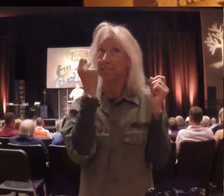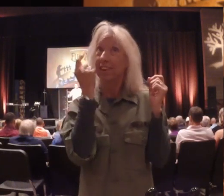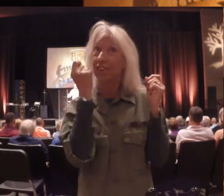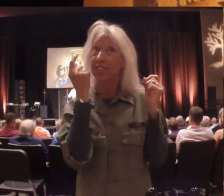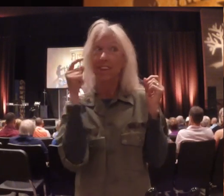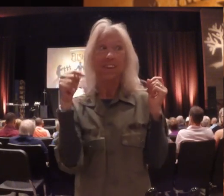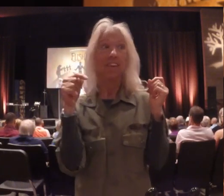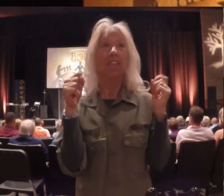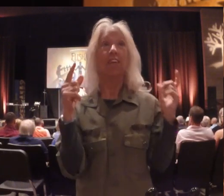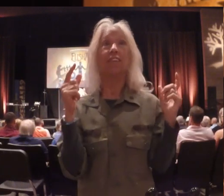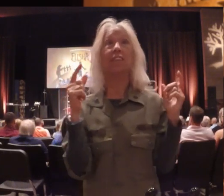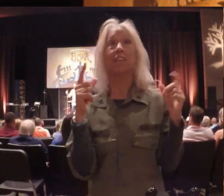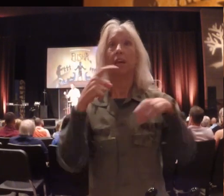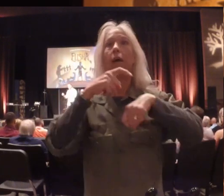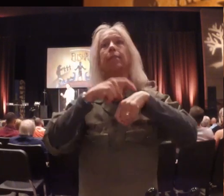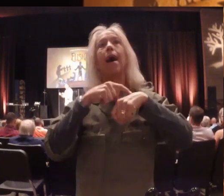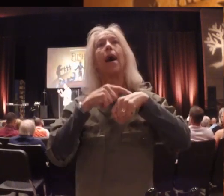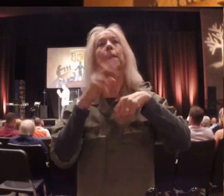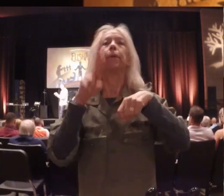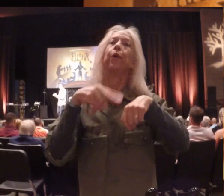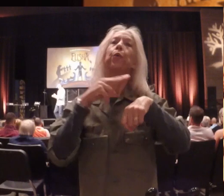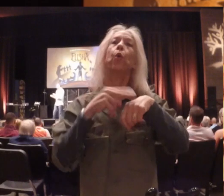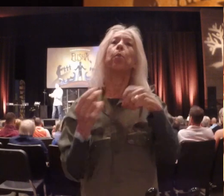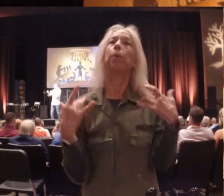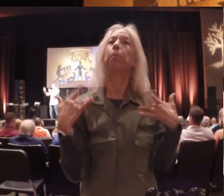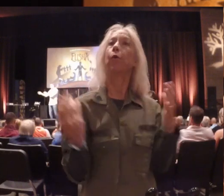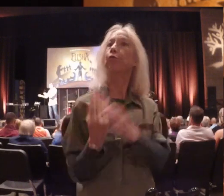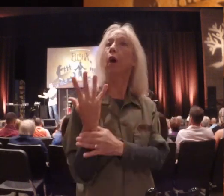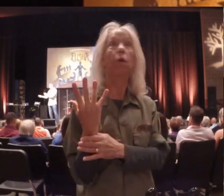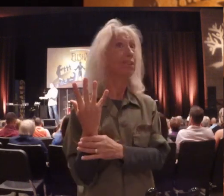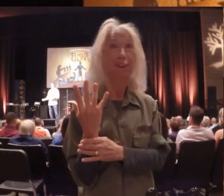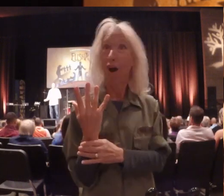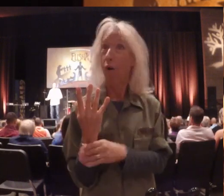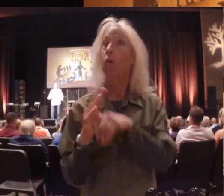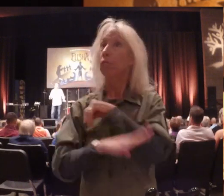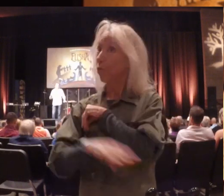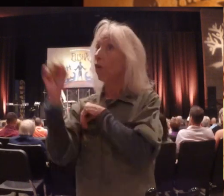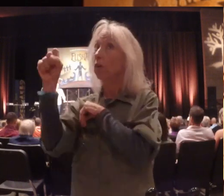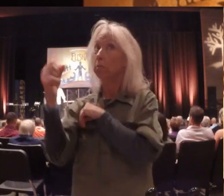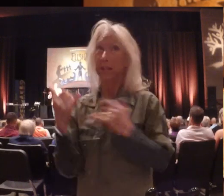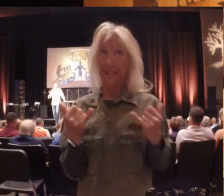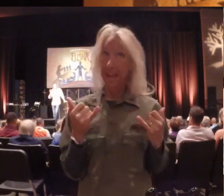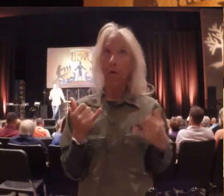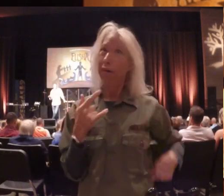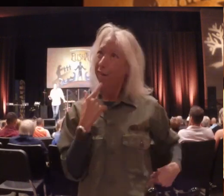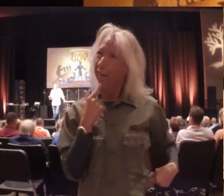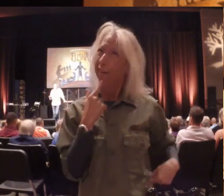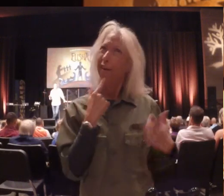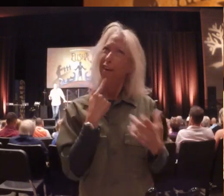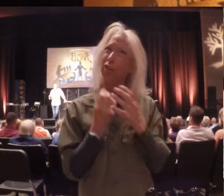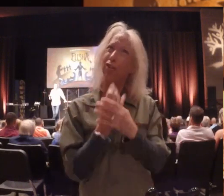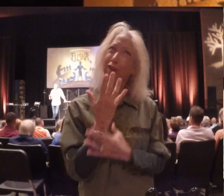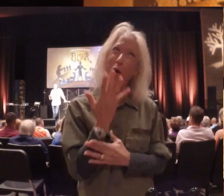is not our growing period, okay? Our growing period comes later this fall. So we praise the